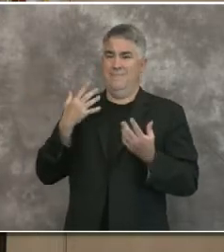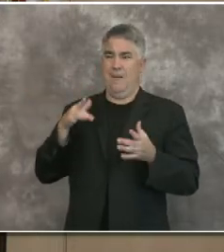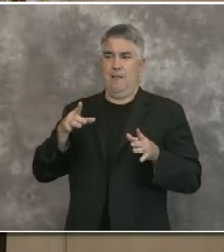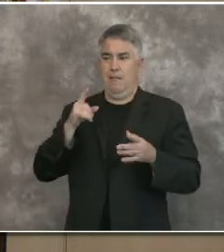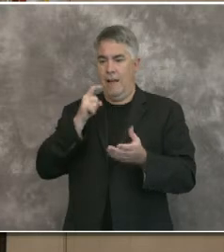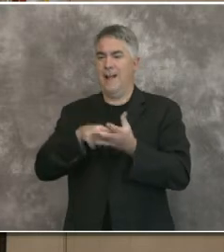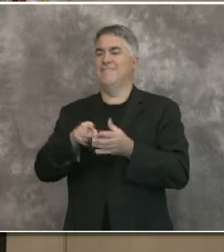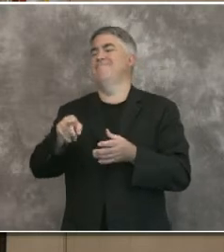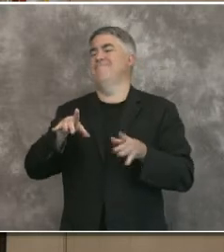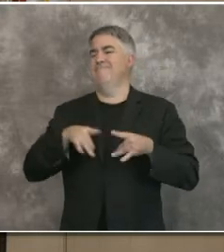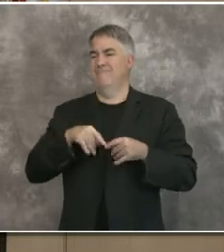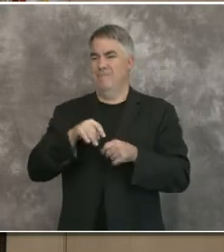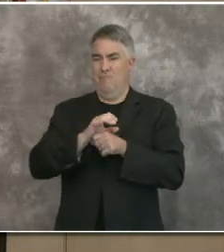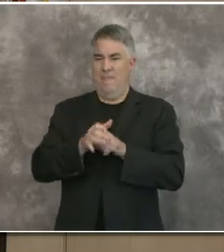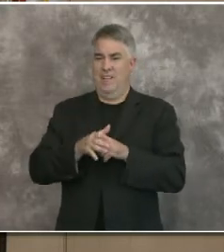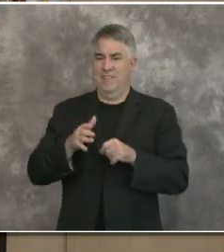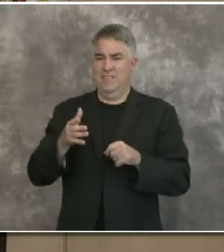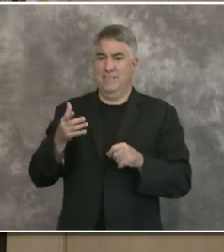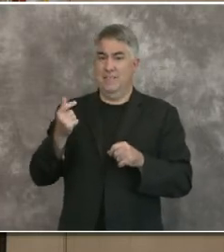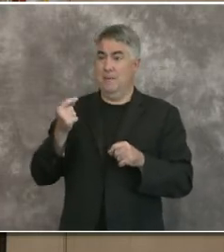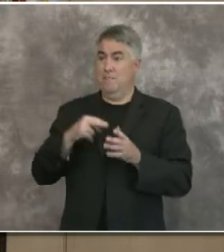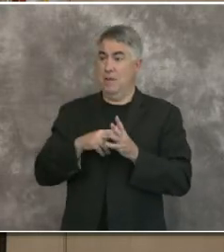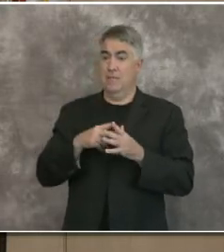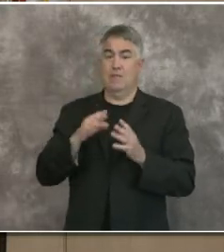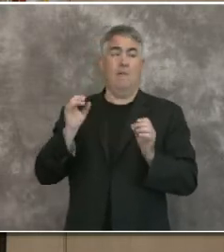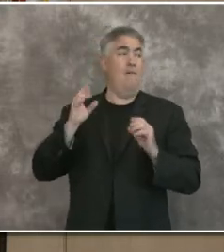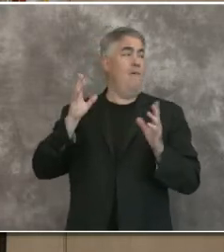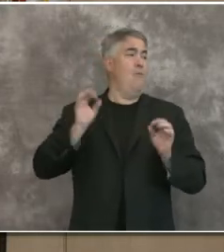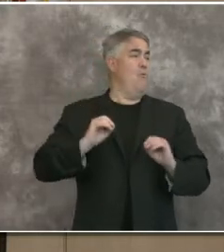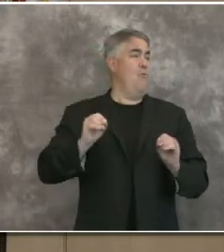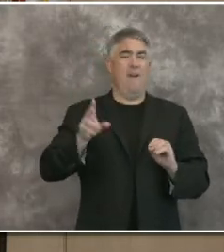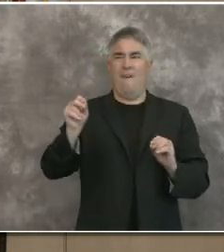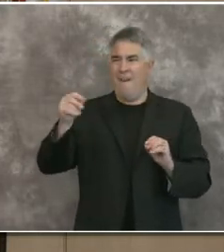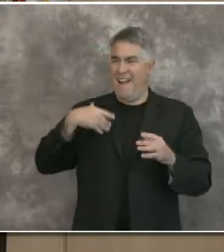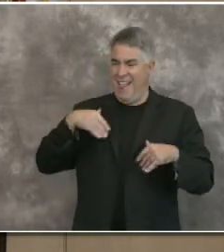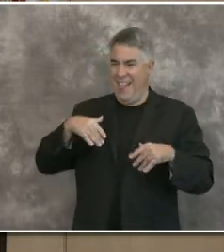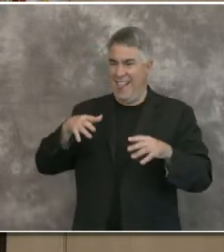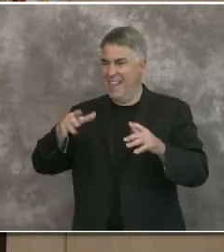that none have occurred, but we have not identified any associated with those